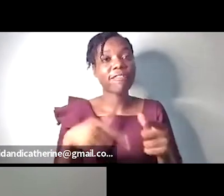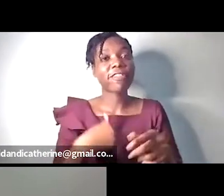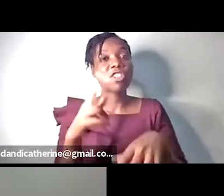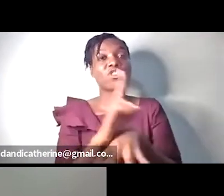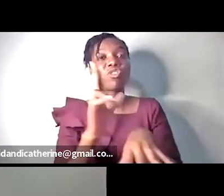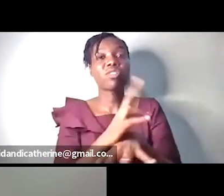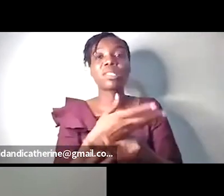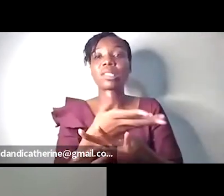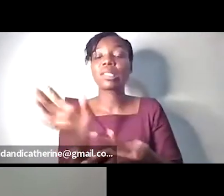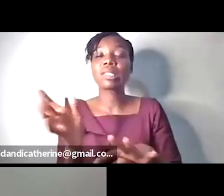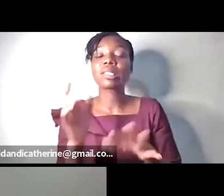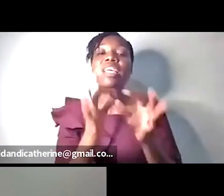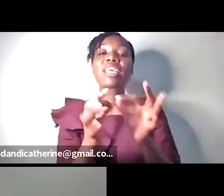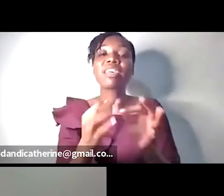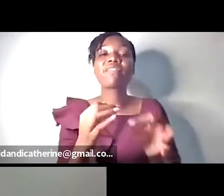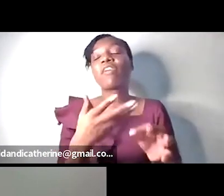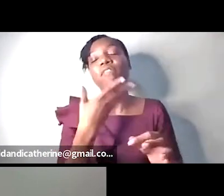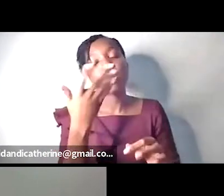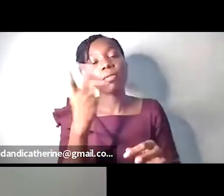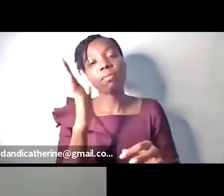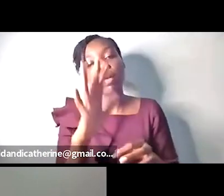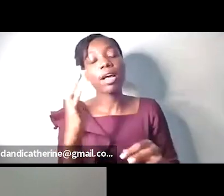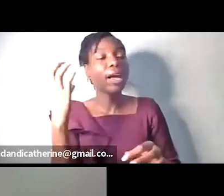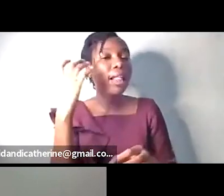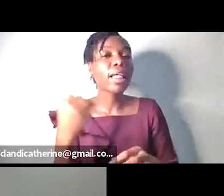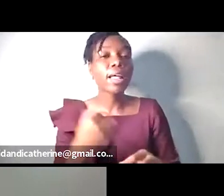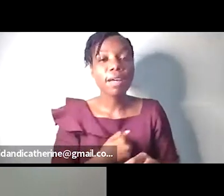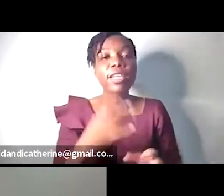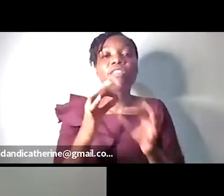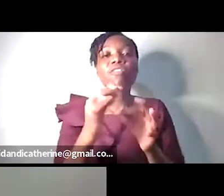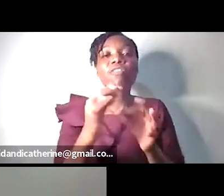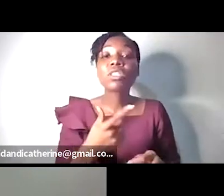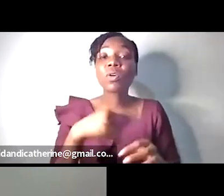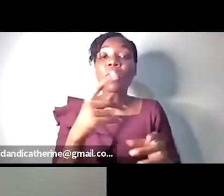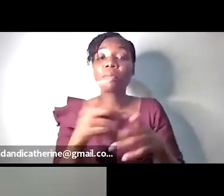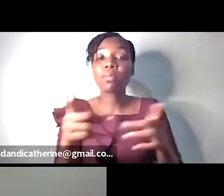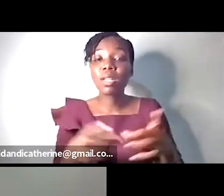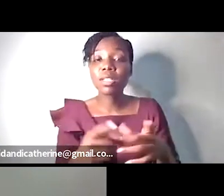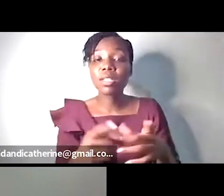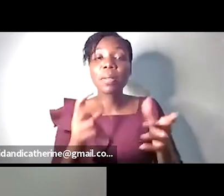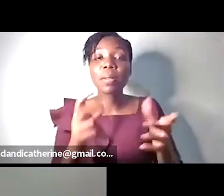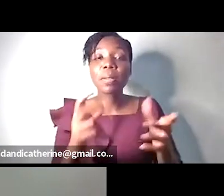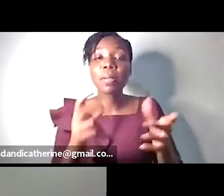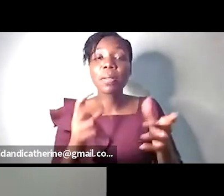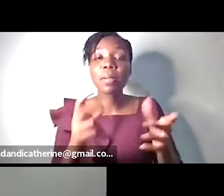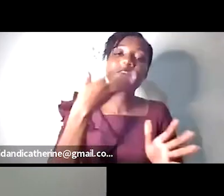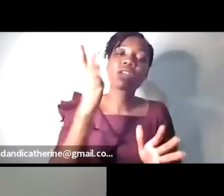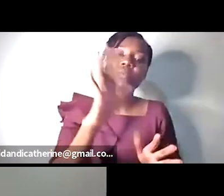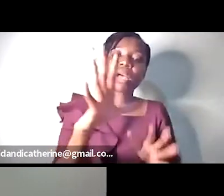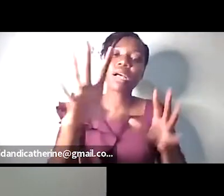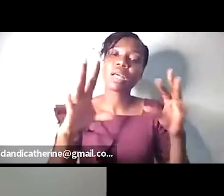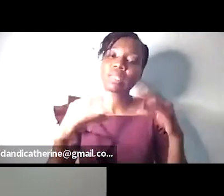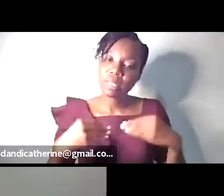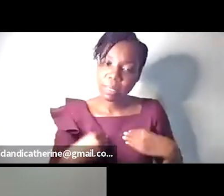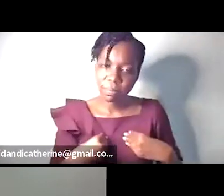career, you've got to embrace feedback. If you want to go anywhere, you've got to embrace feedback. I've climbed on my corporate